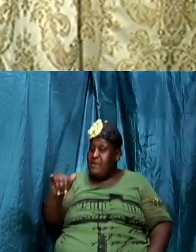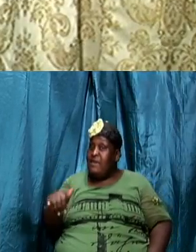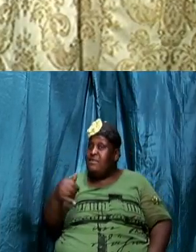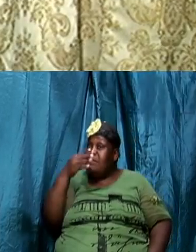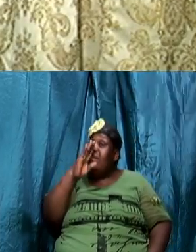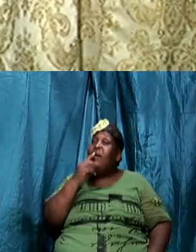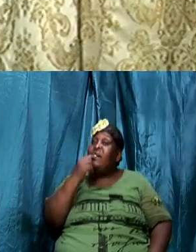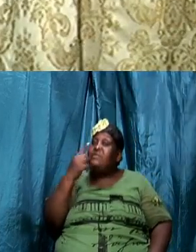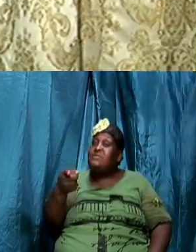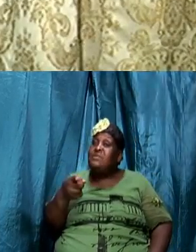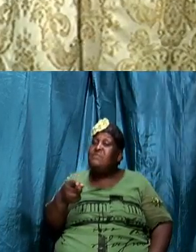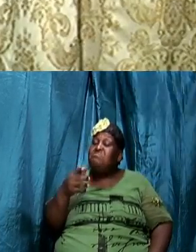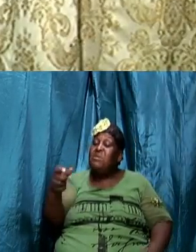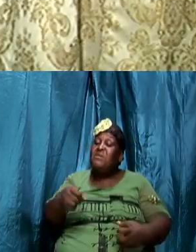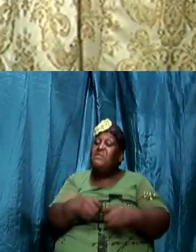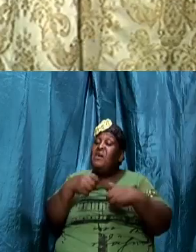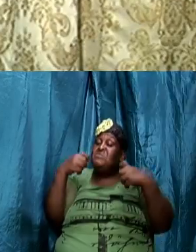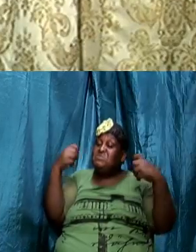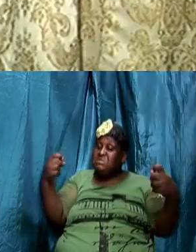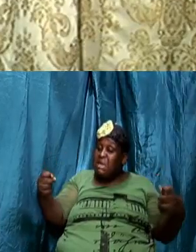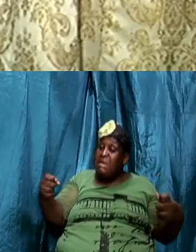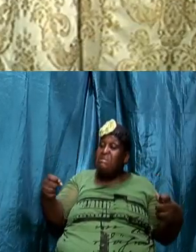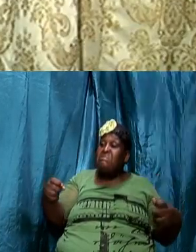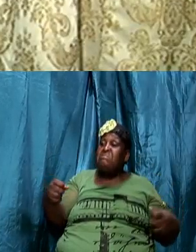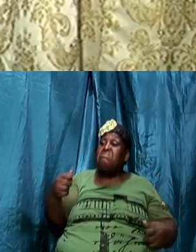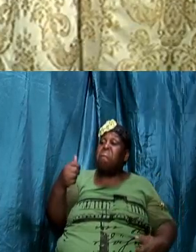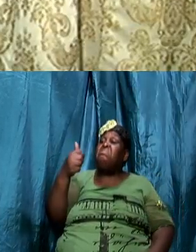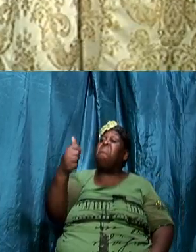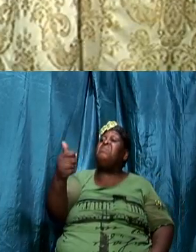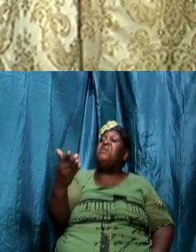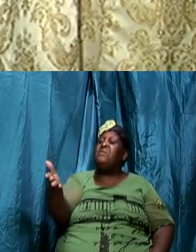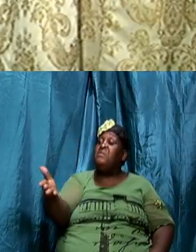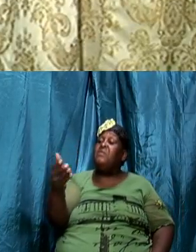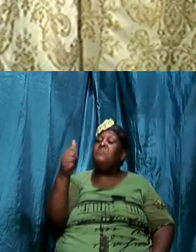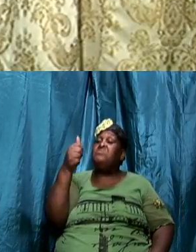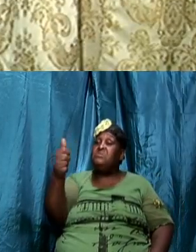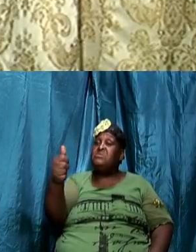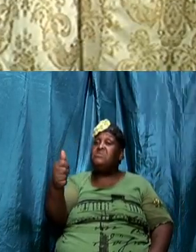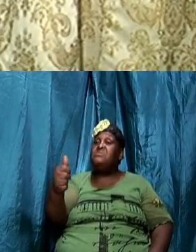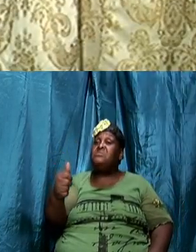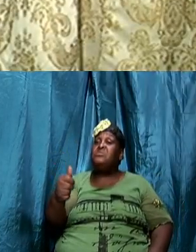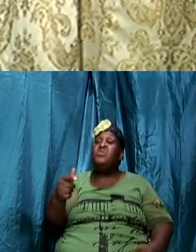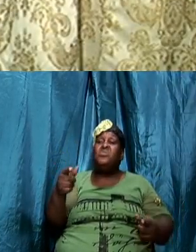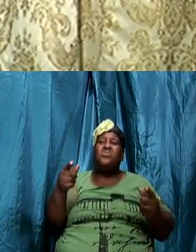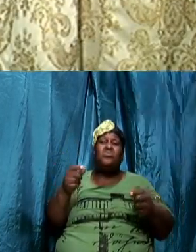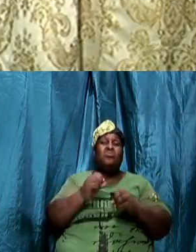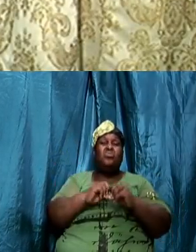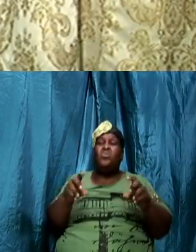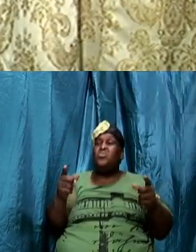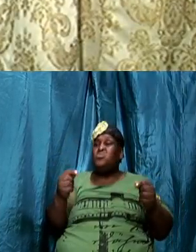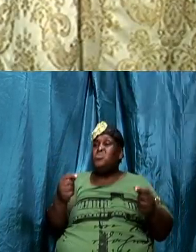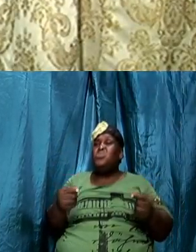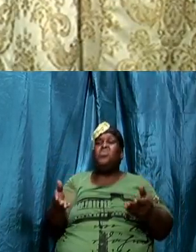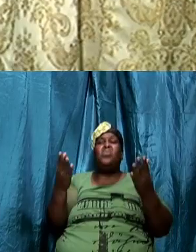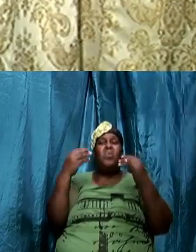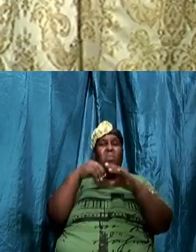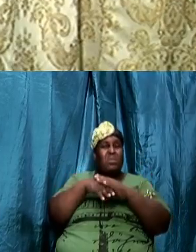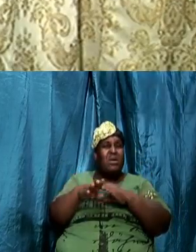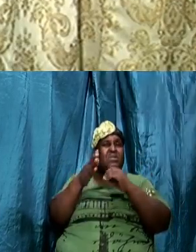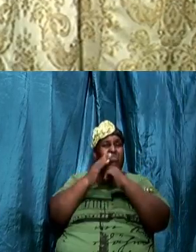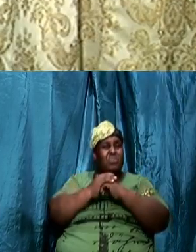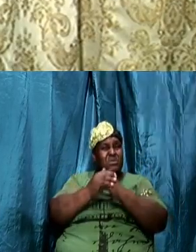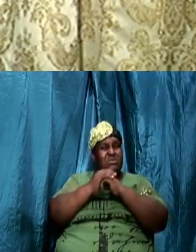corrupted themselves. Because we don't do and come into the presence of God and do